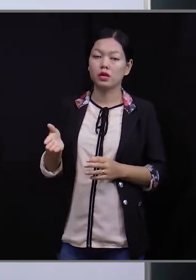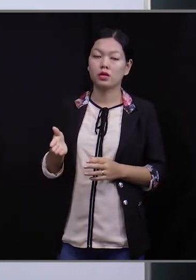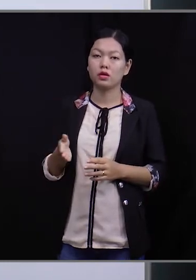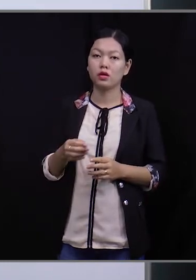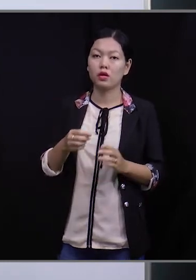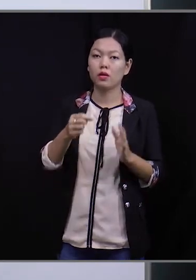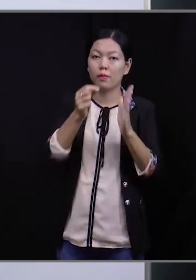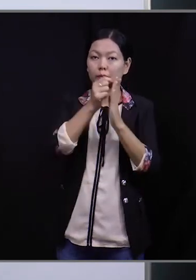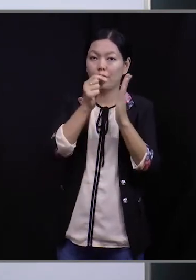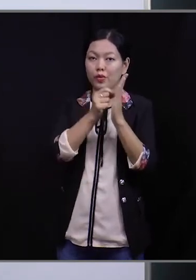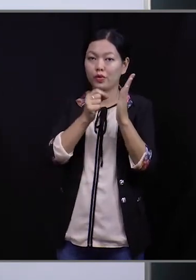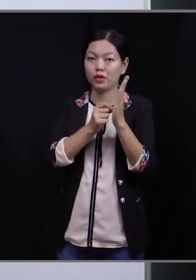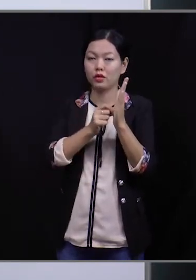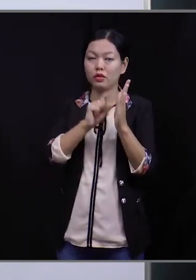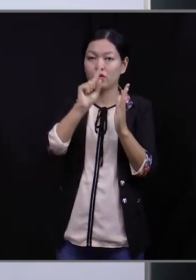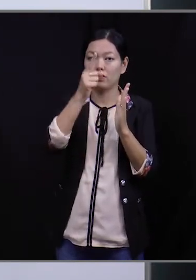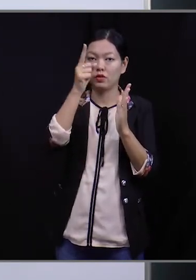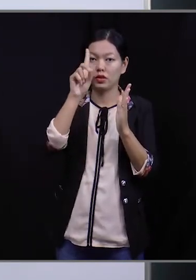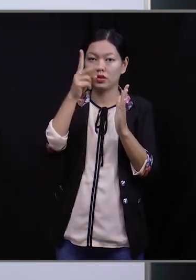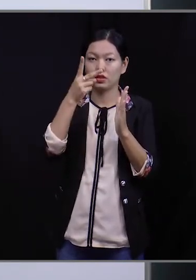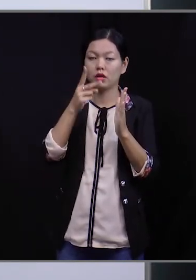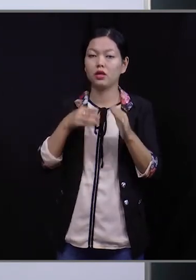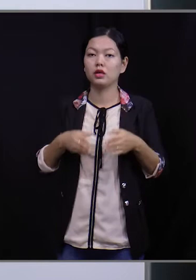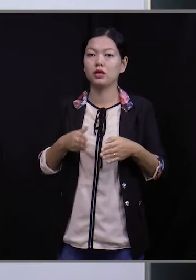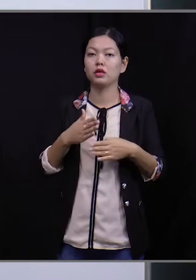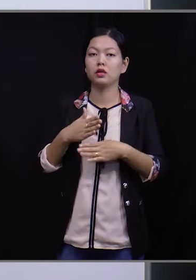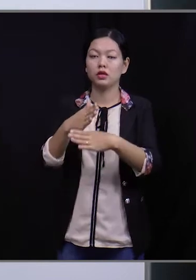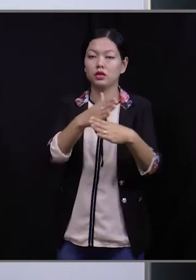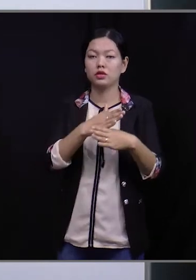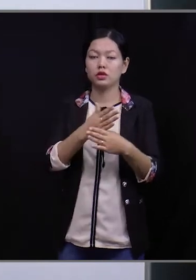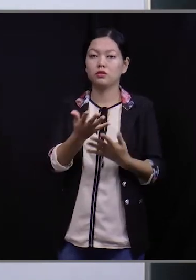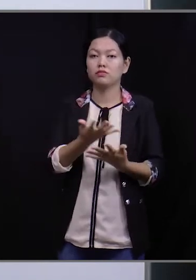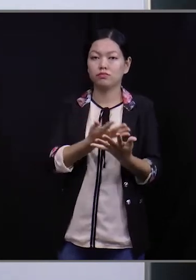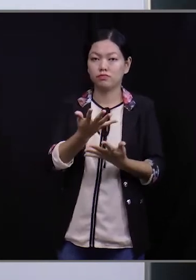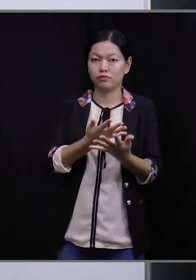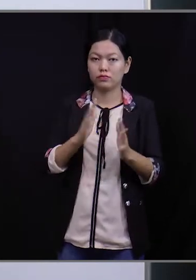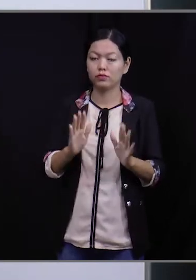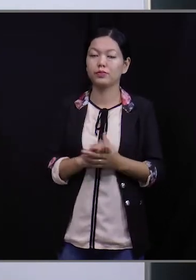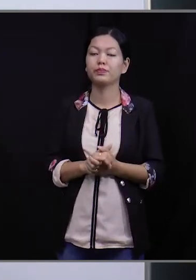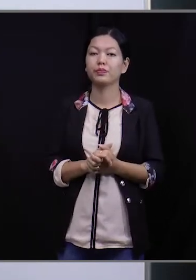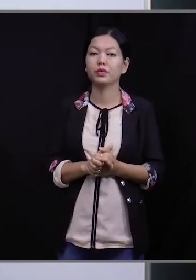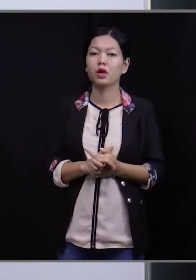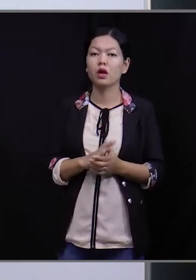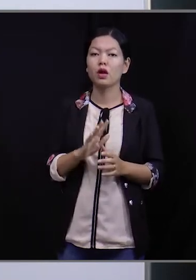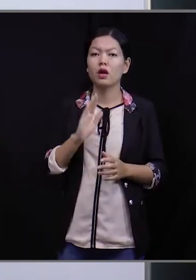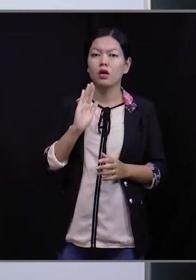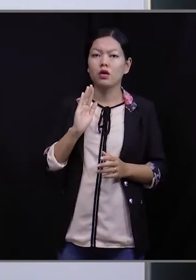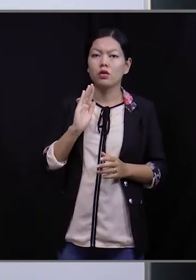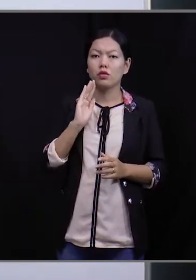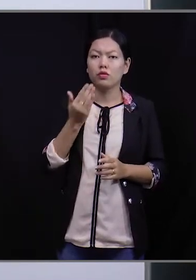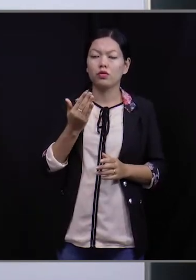But before that, why quantitative and why qualitative? Why it is called quantitative?